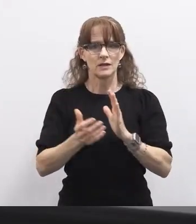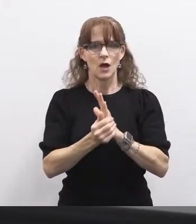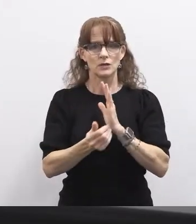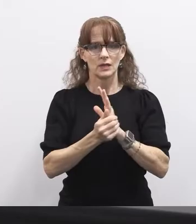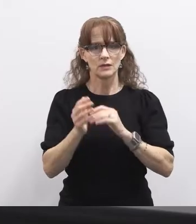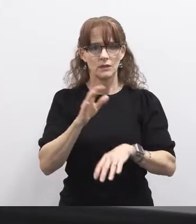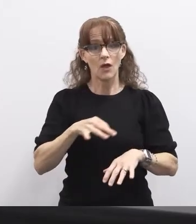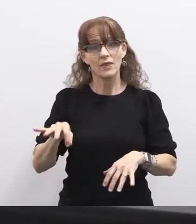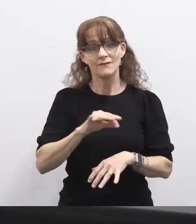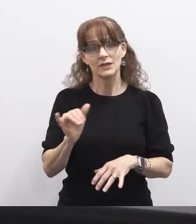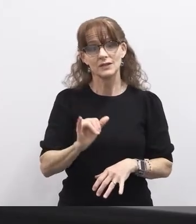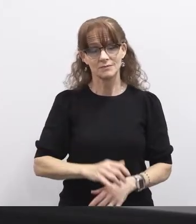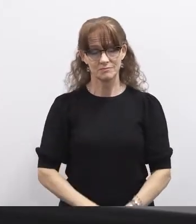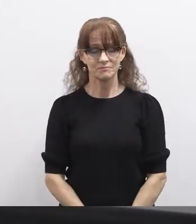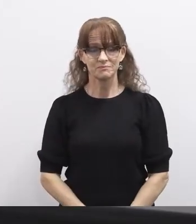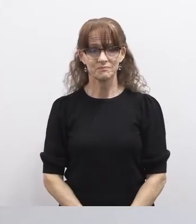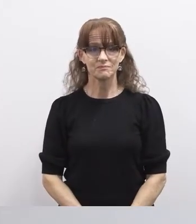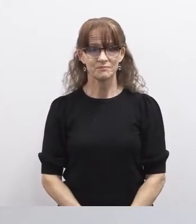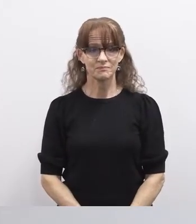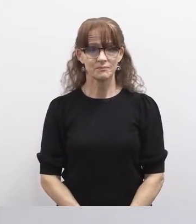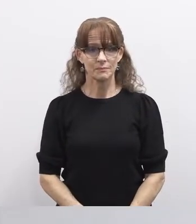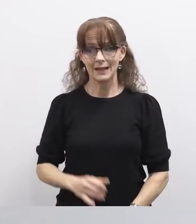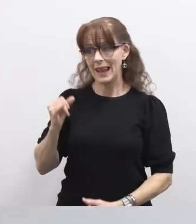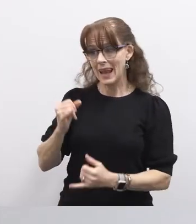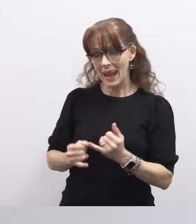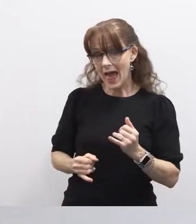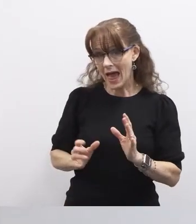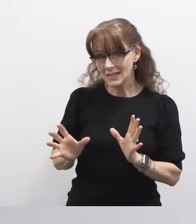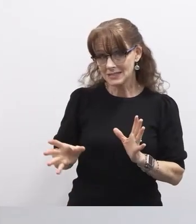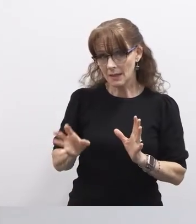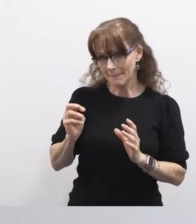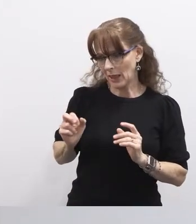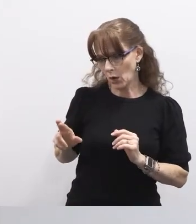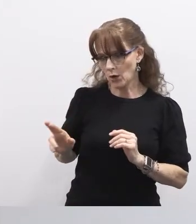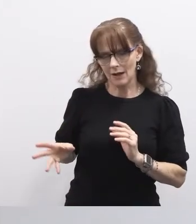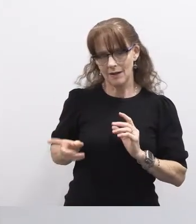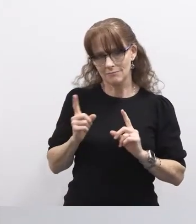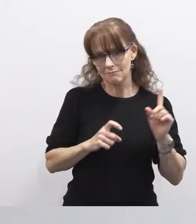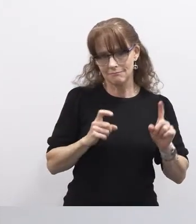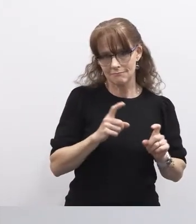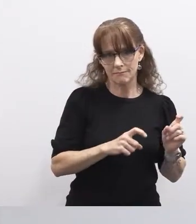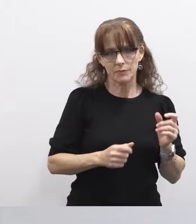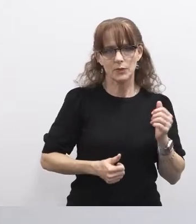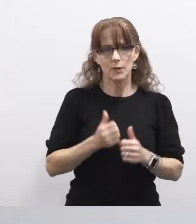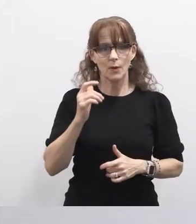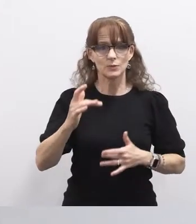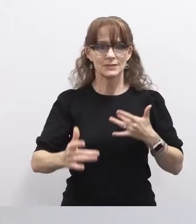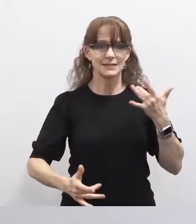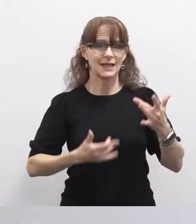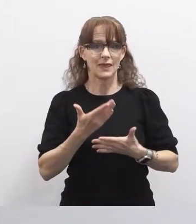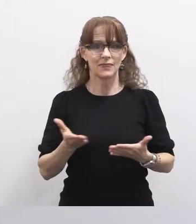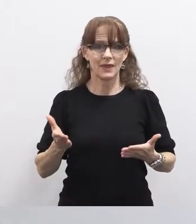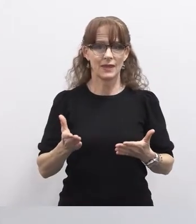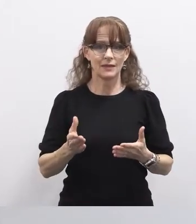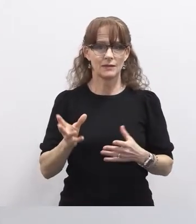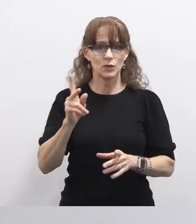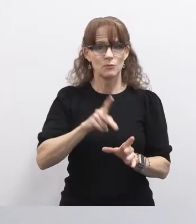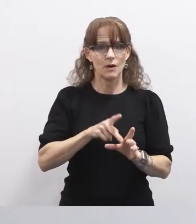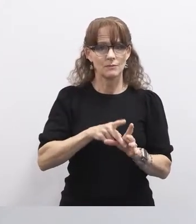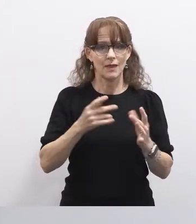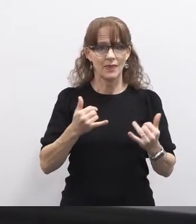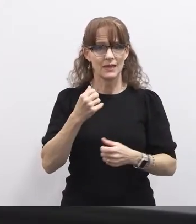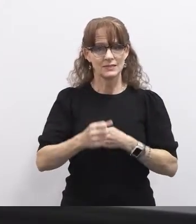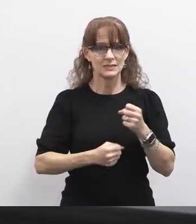on the field. And last but not least, what is the most exciting thing that you got to participate in this